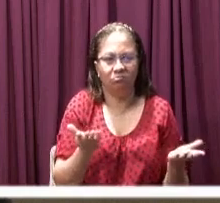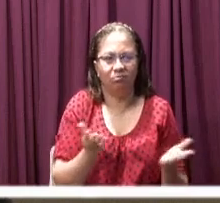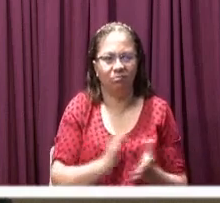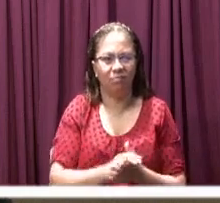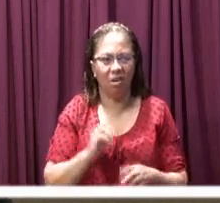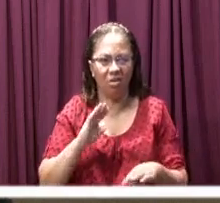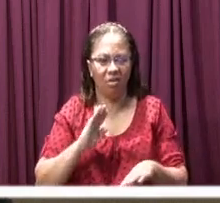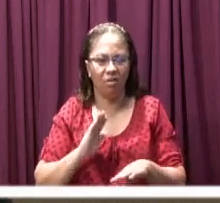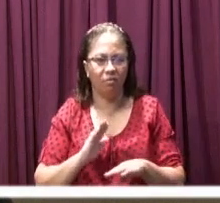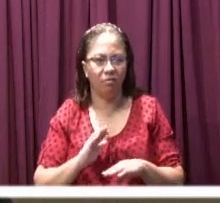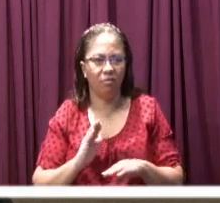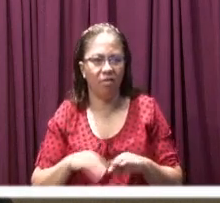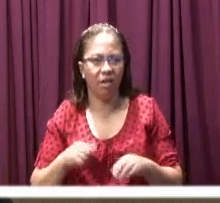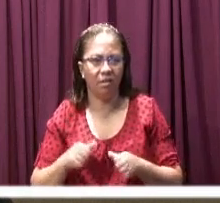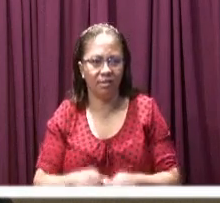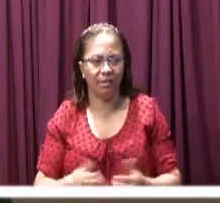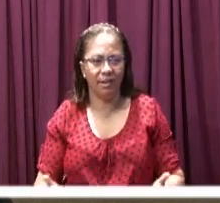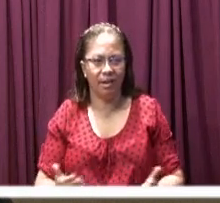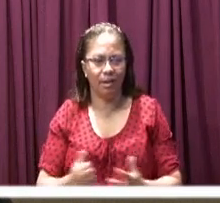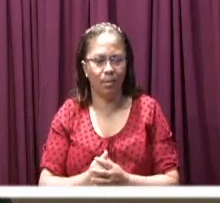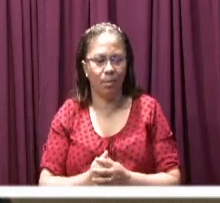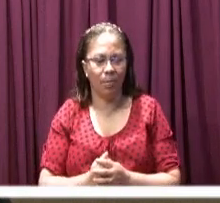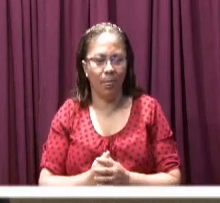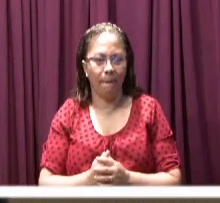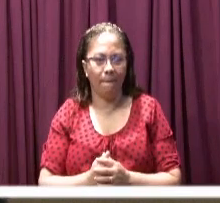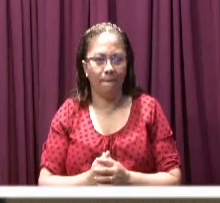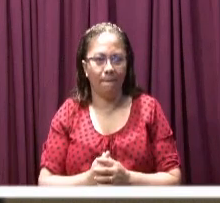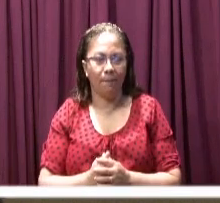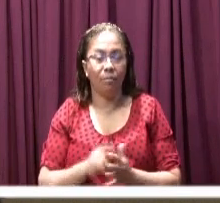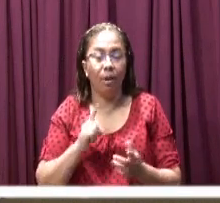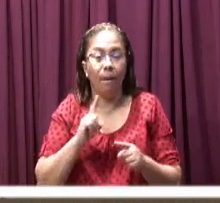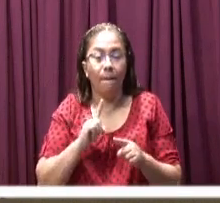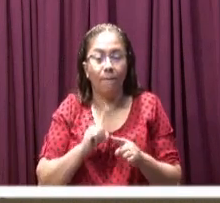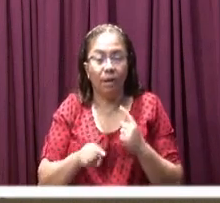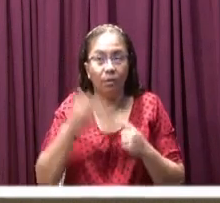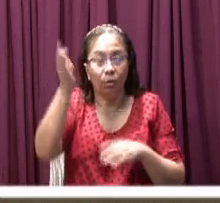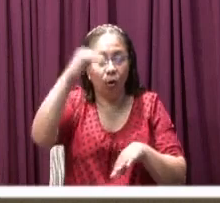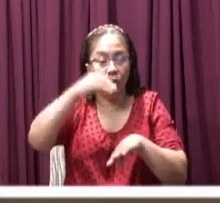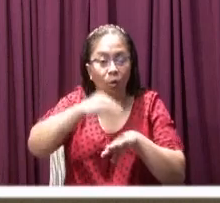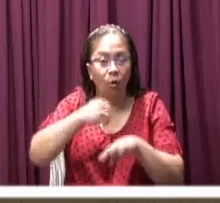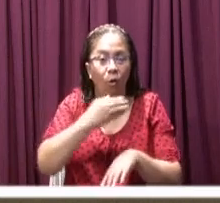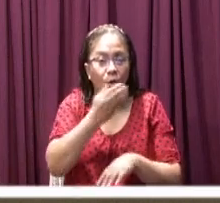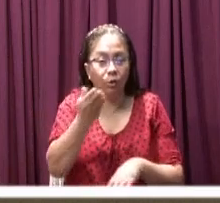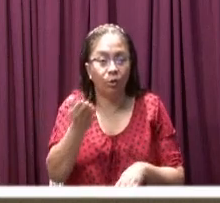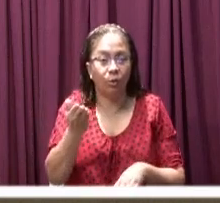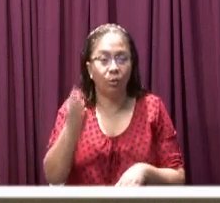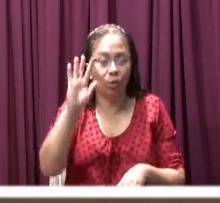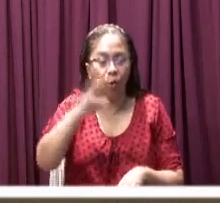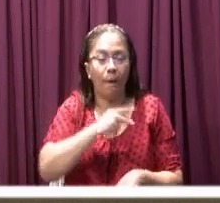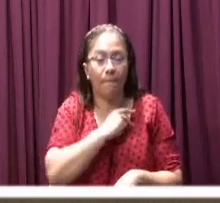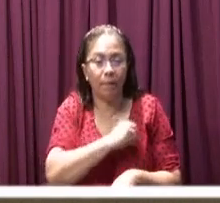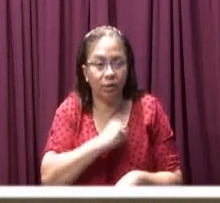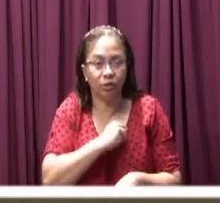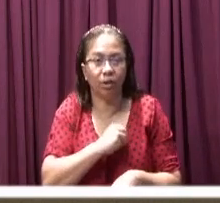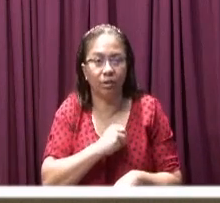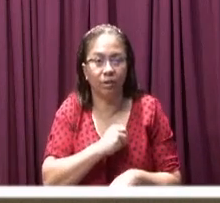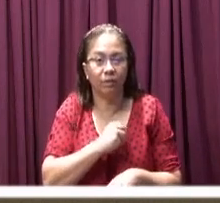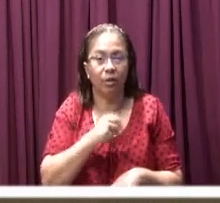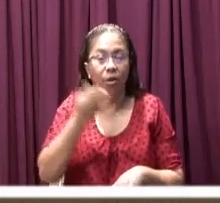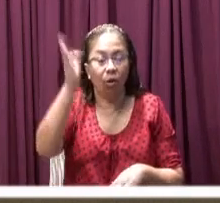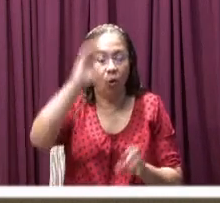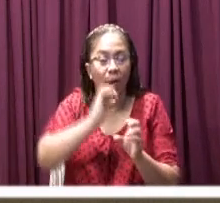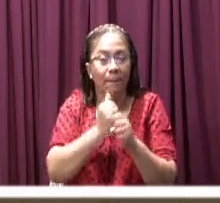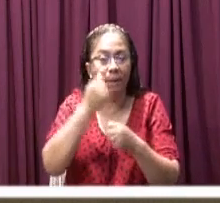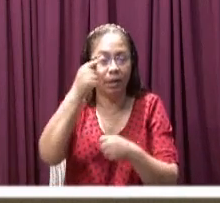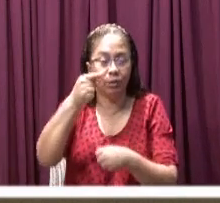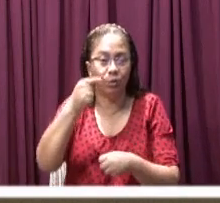to do this. But this is the mission. This is your call. And it is for this that God brought you into the